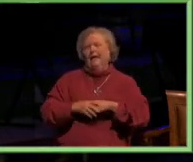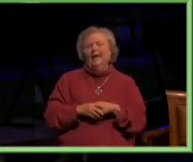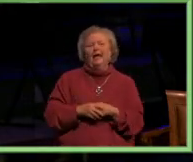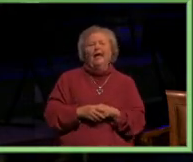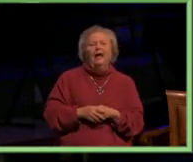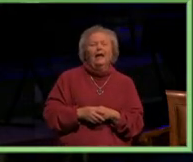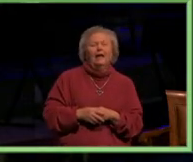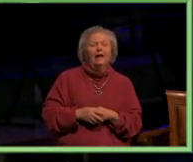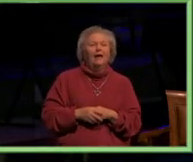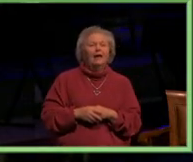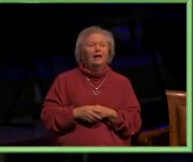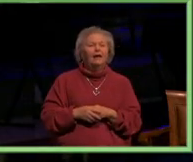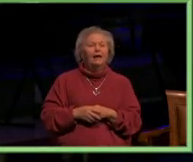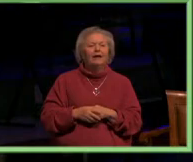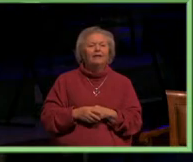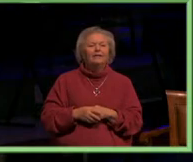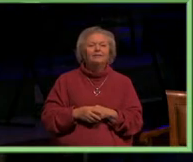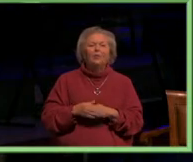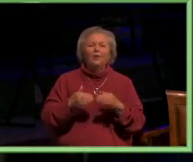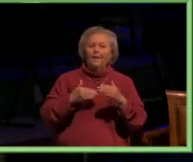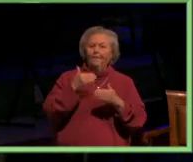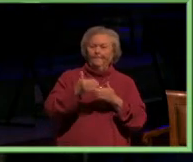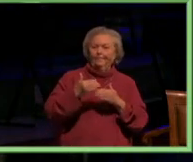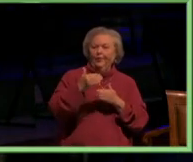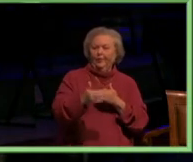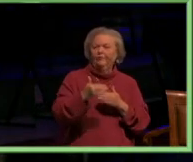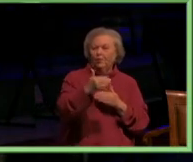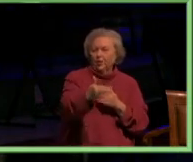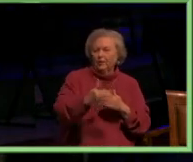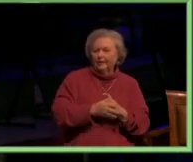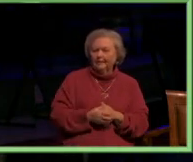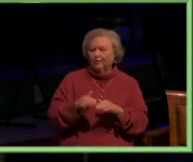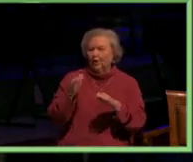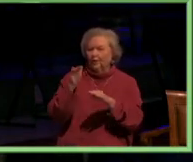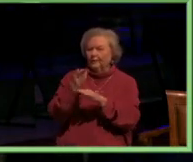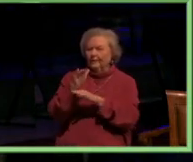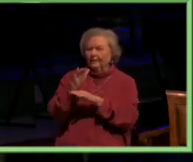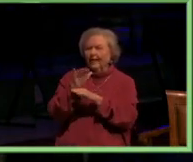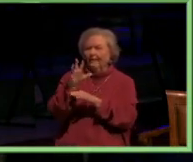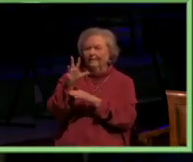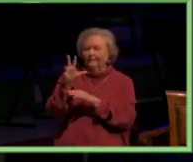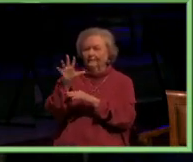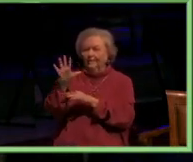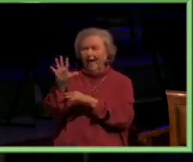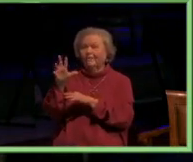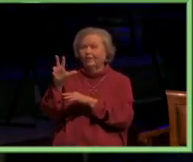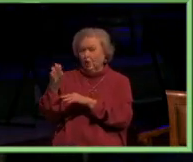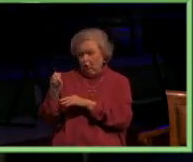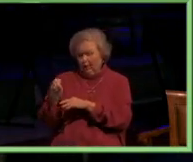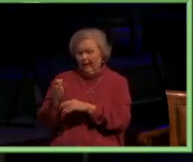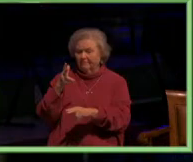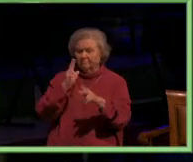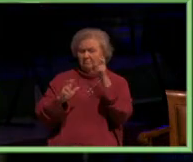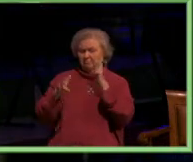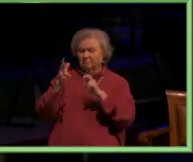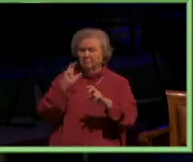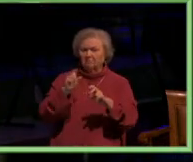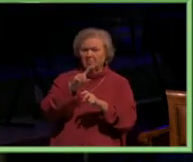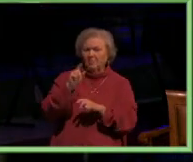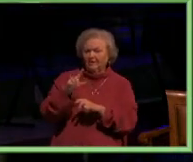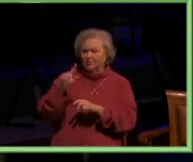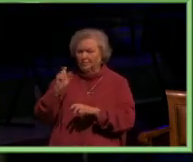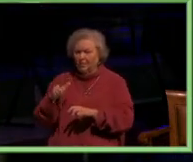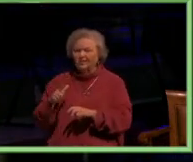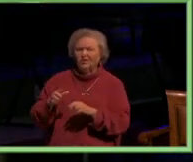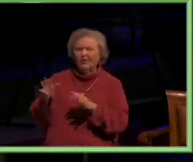out, and so we're moving forward in that way. And so tonight at 5:30, if you want to come back and just hear some more about that, you're welcome to. Next Sunday,